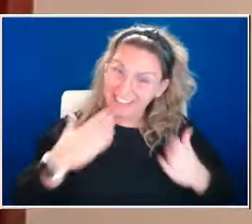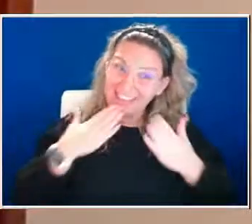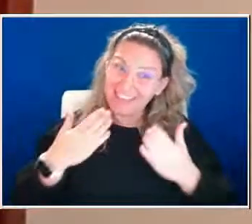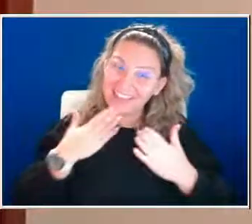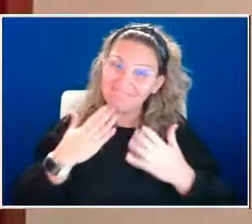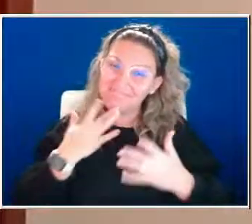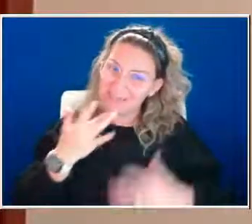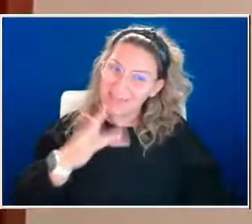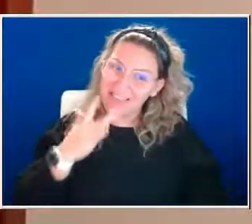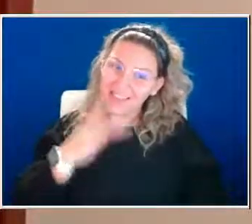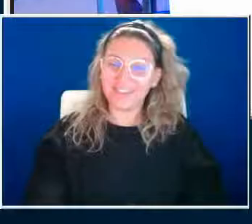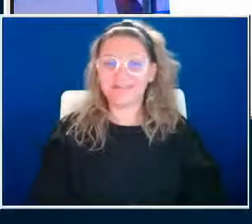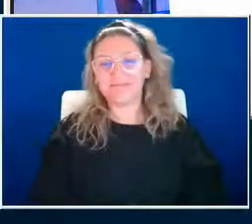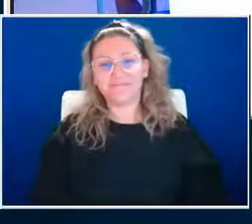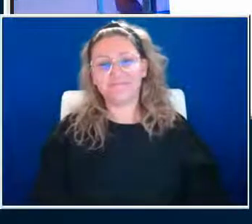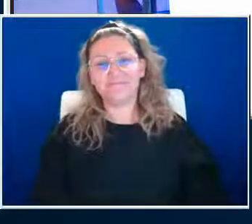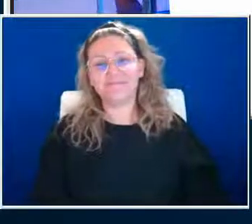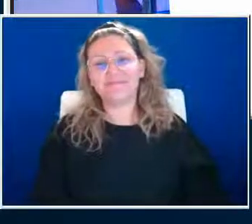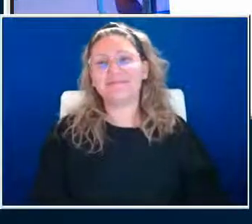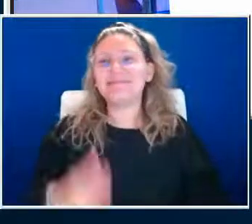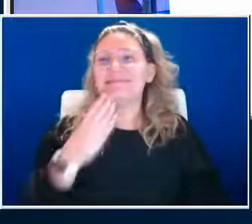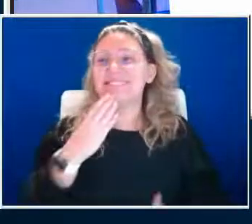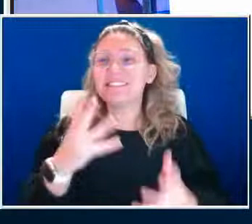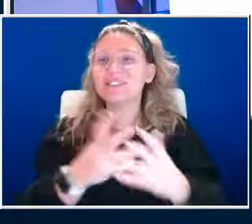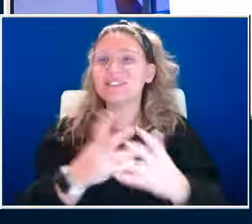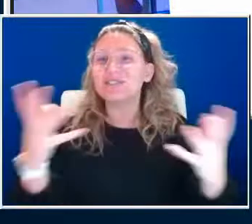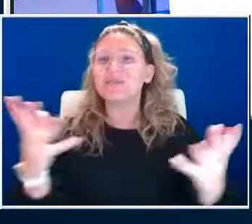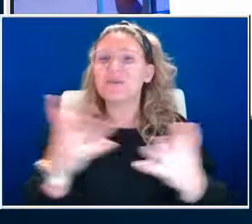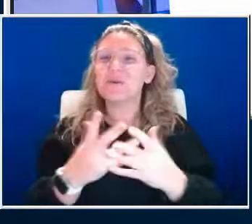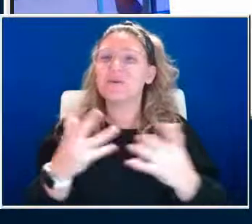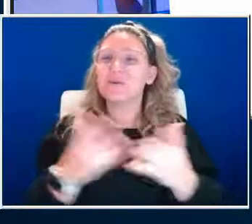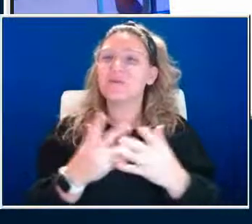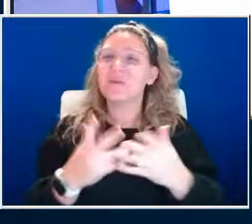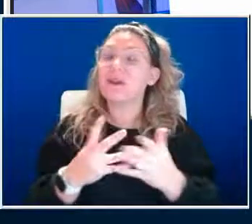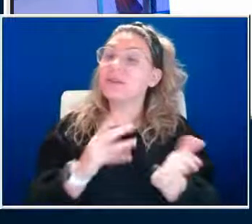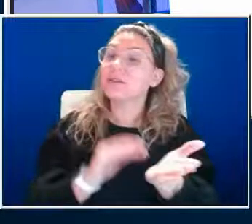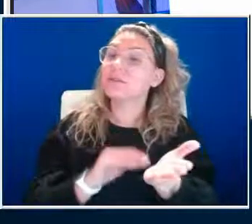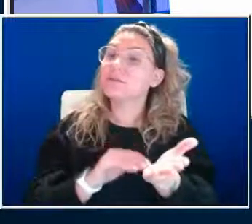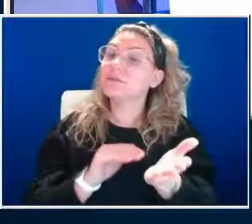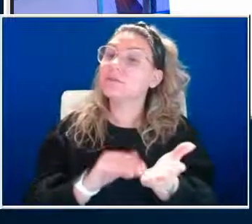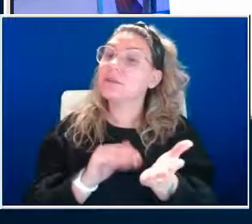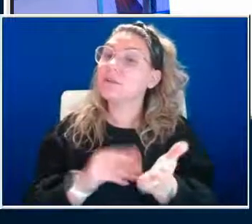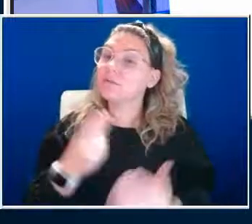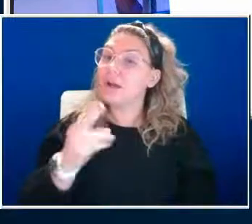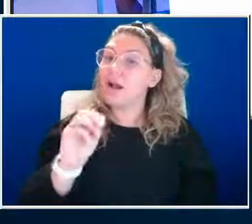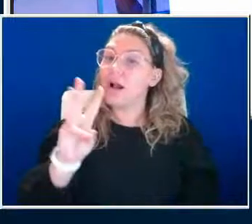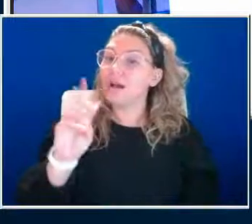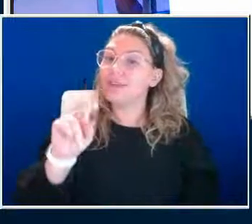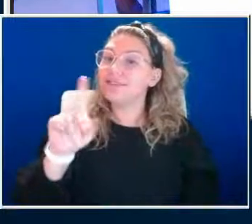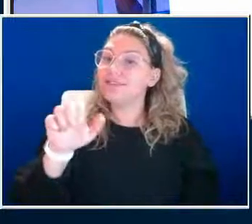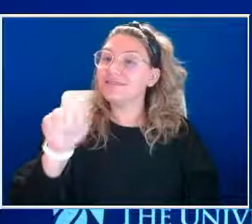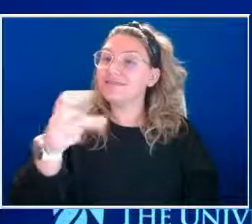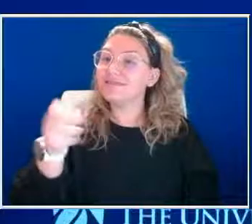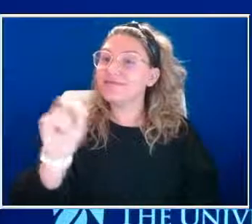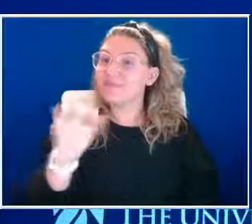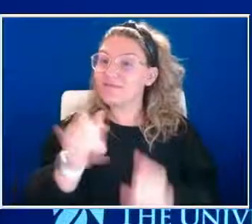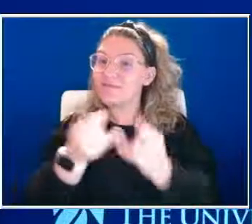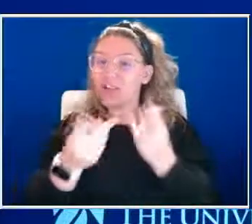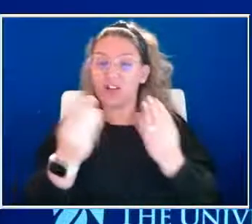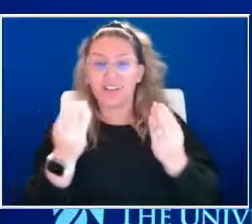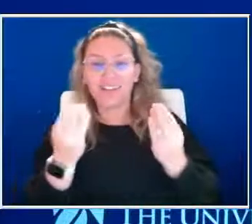lucky. Thank you so much for being with us today, Melanie. Dr. Hawkinson, your final thoughts today. Again, I think it's